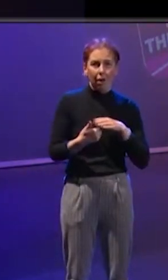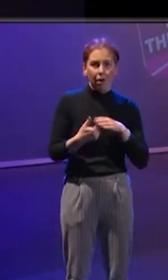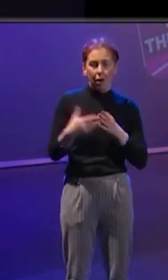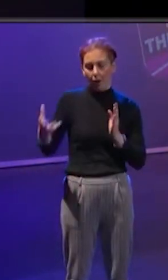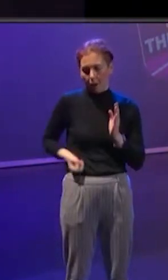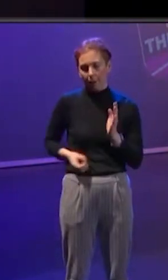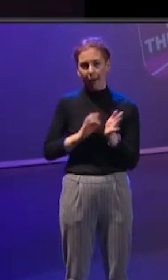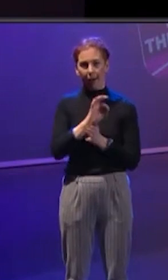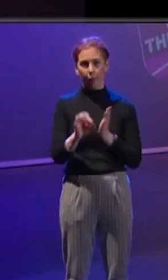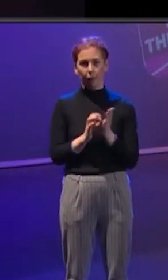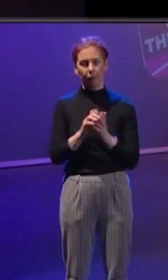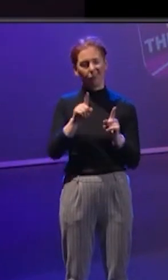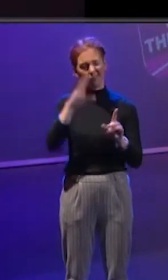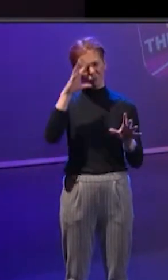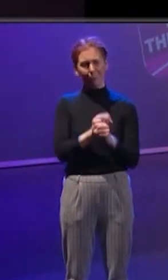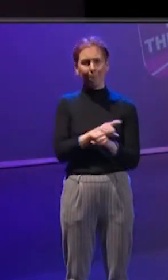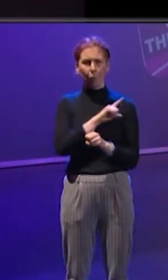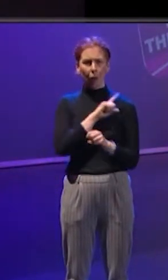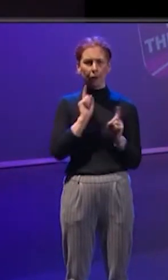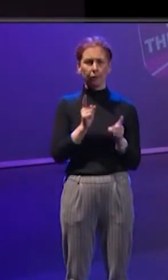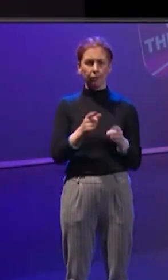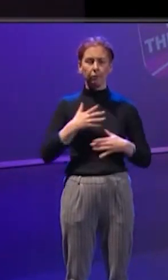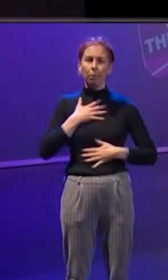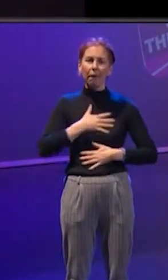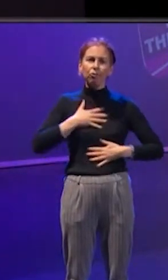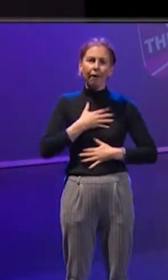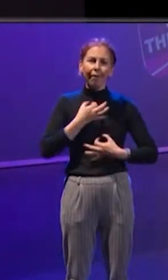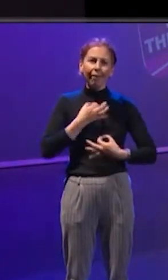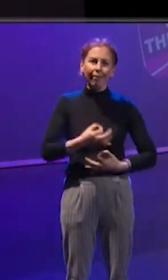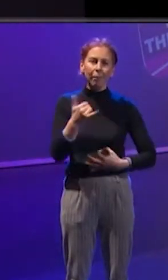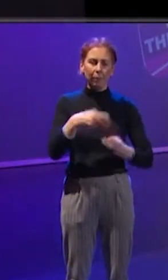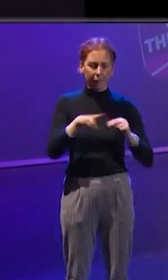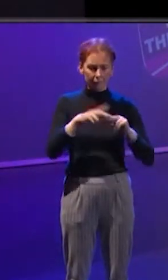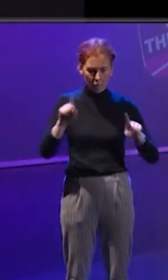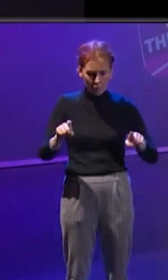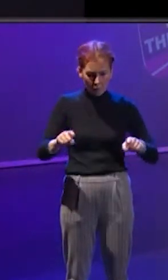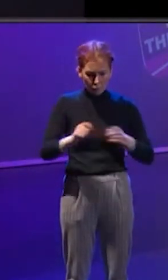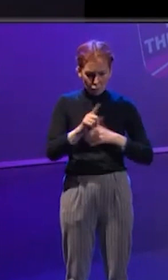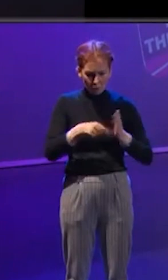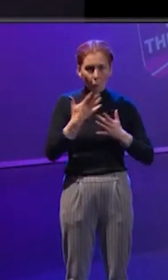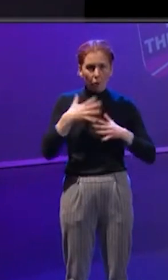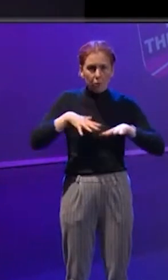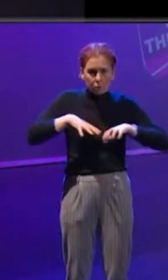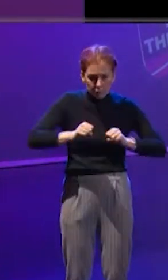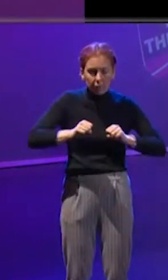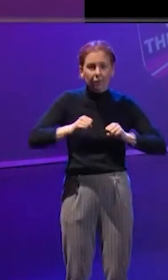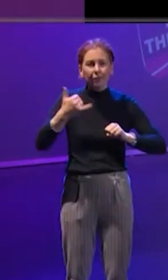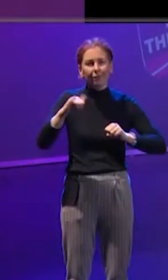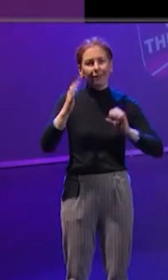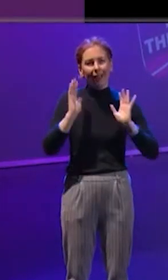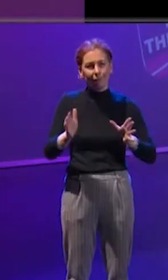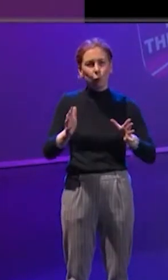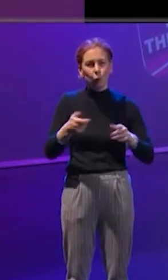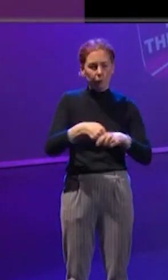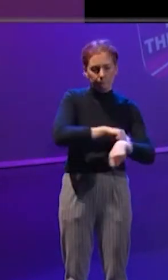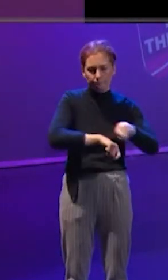that that's because you're passionate, and that's because that to get something over the line, often you have to do that. And that is, I really struggled with